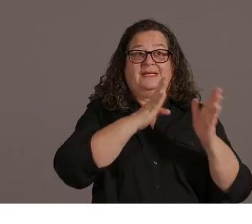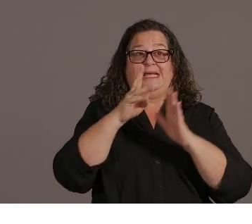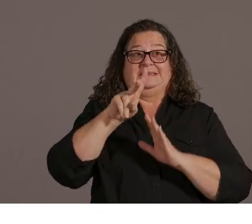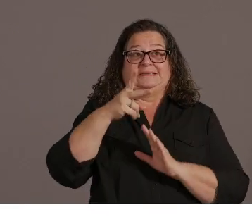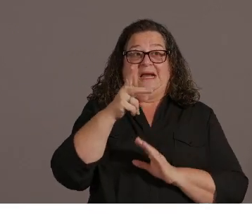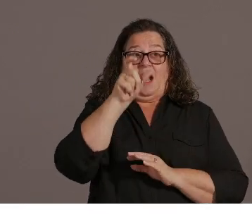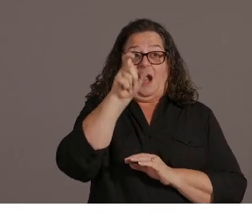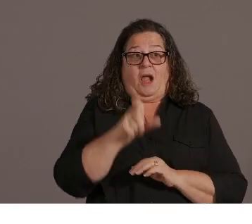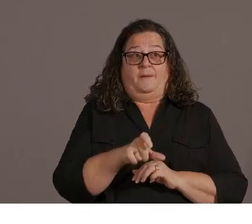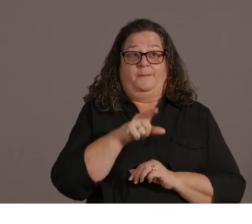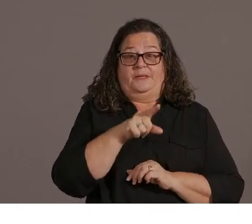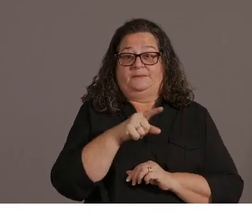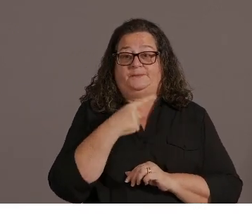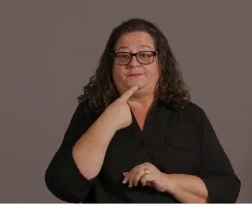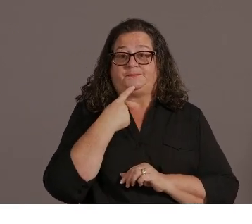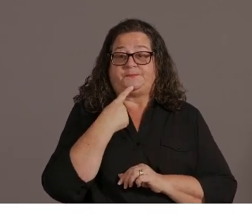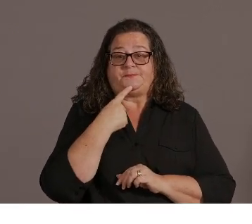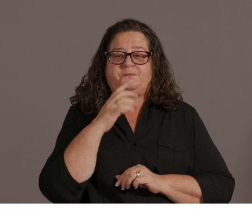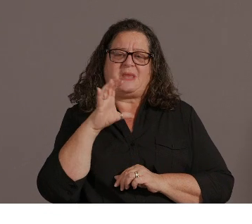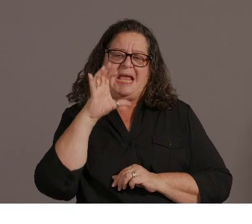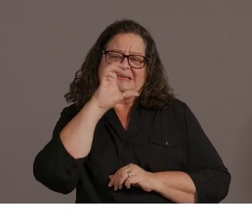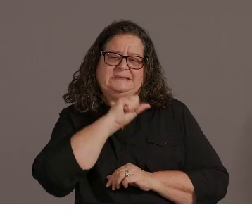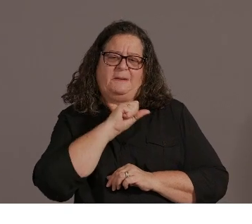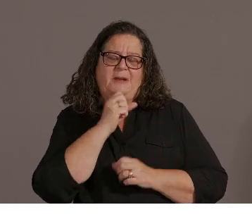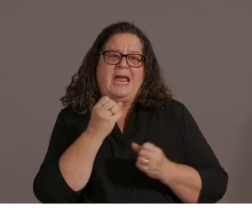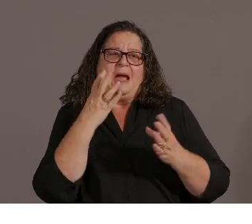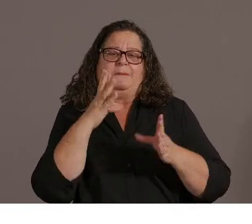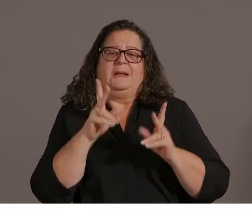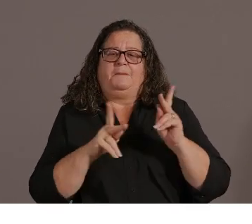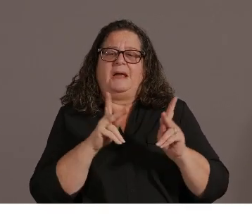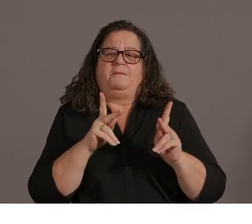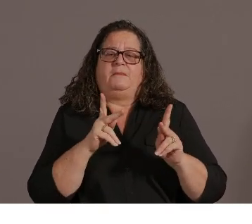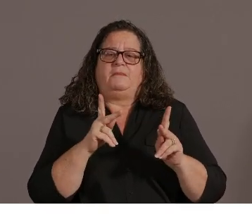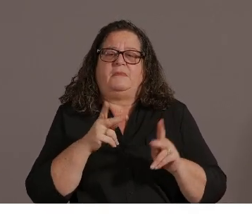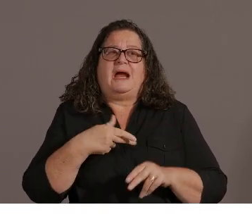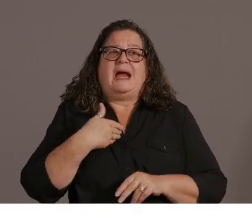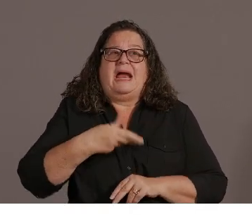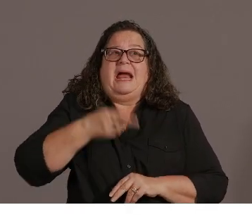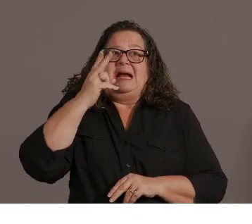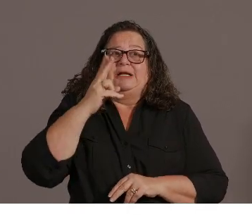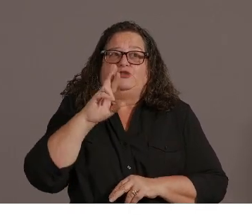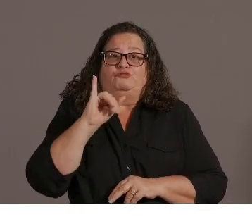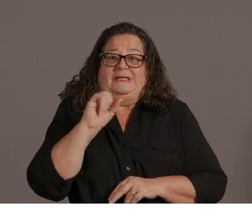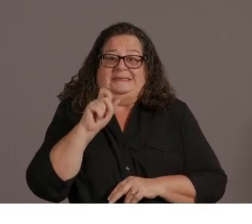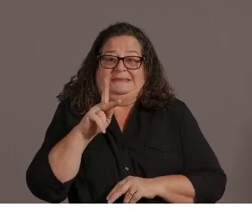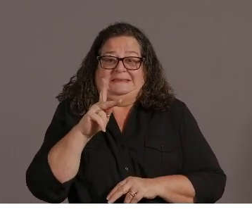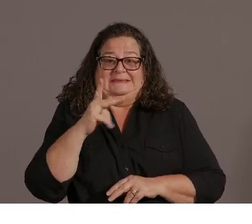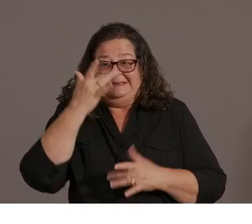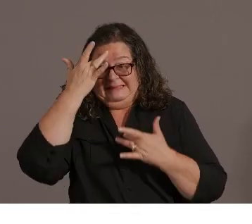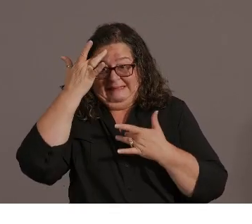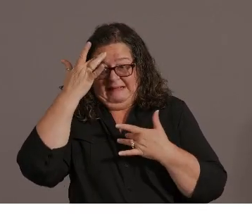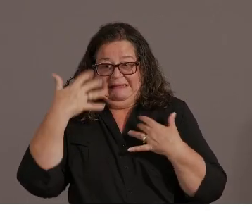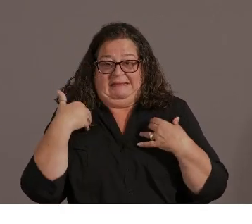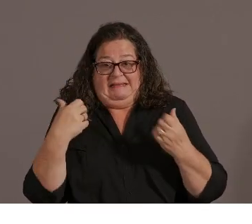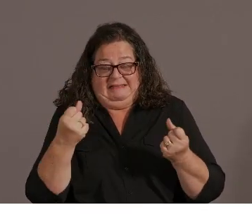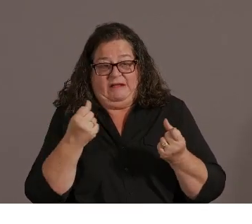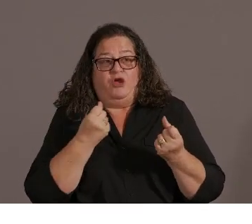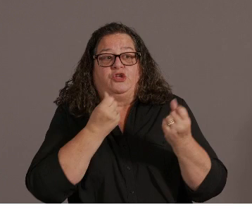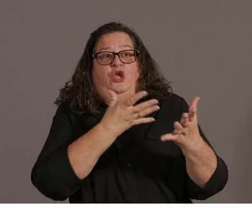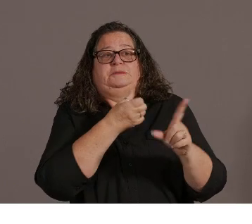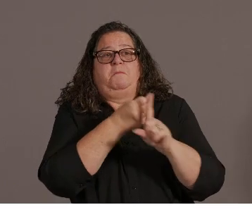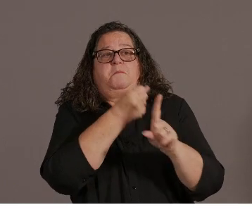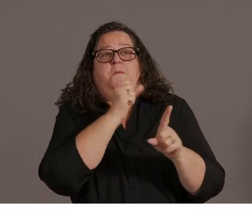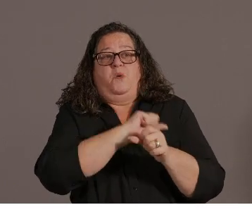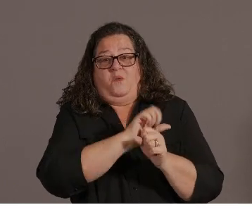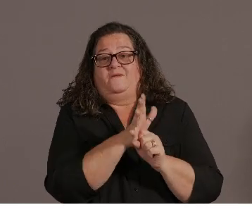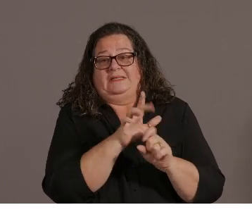all Arizonans that have a high-risk condition, putting them at risk for severe COVID-19 outcomes that would be included